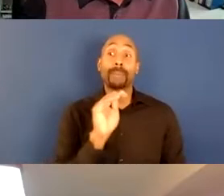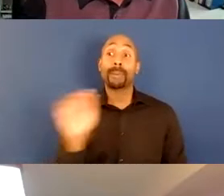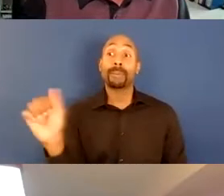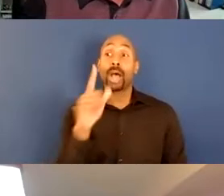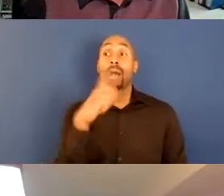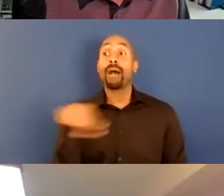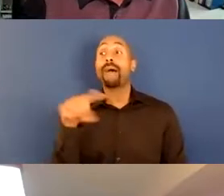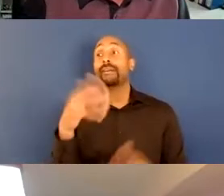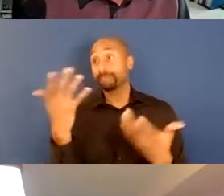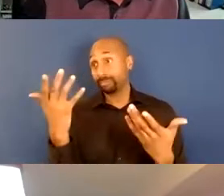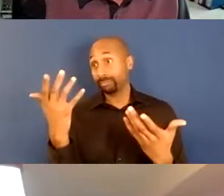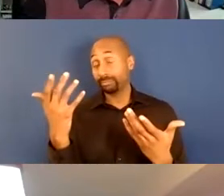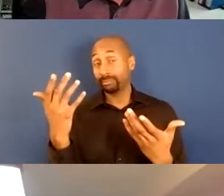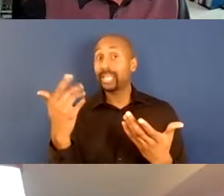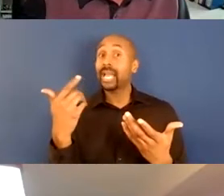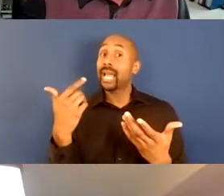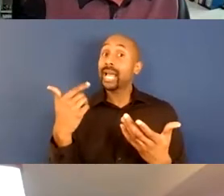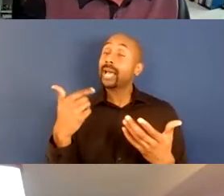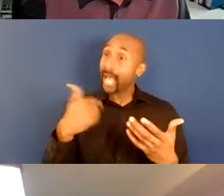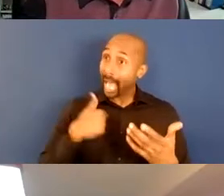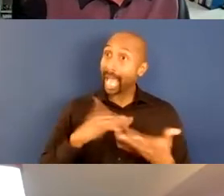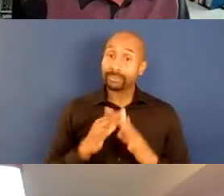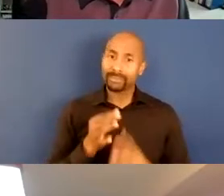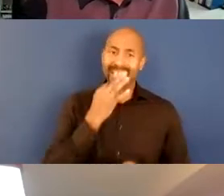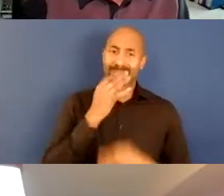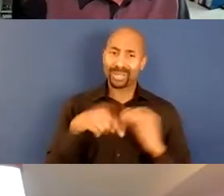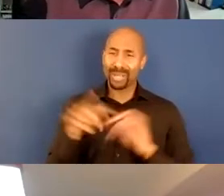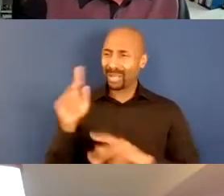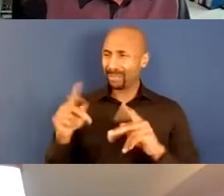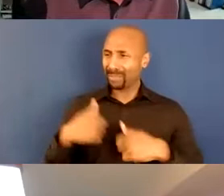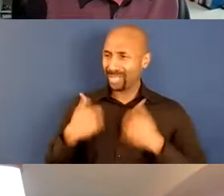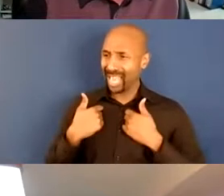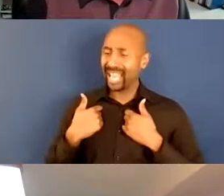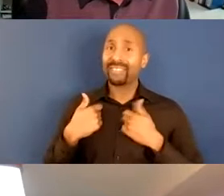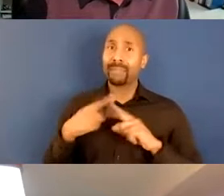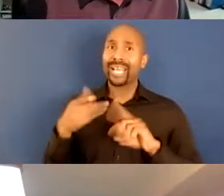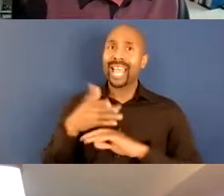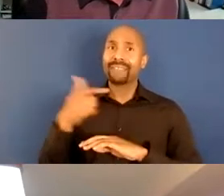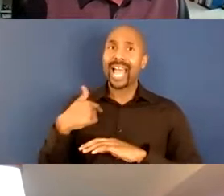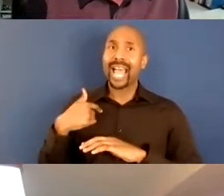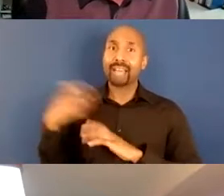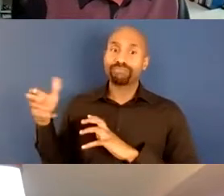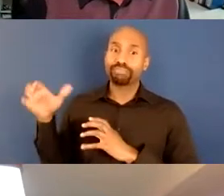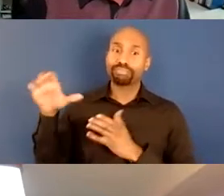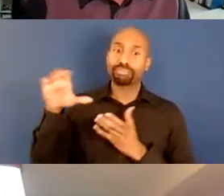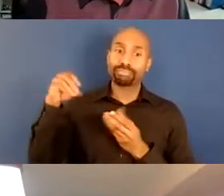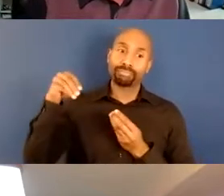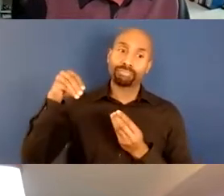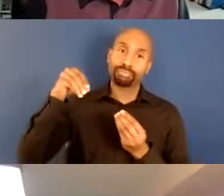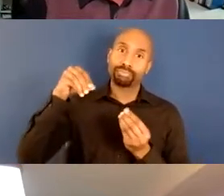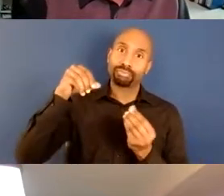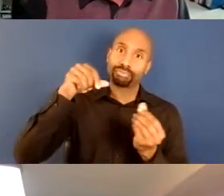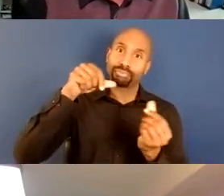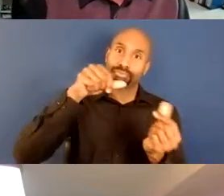I am saying that I get to be an expert on people's lives after spending, what? I mean, if I do the long